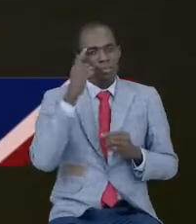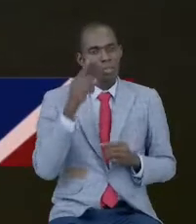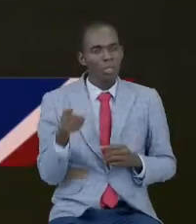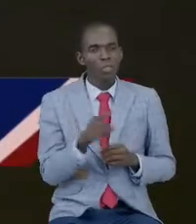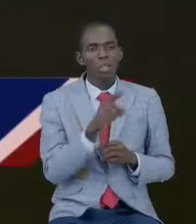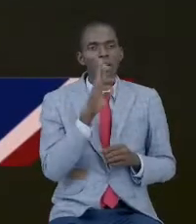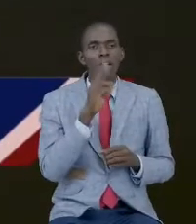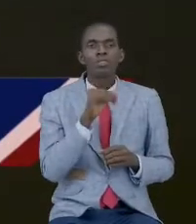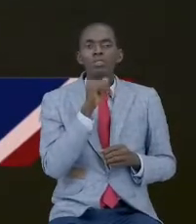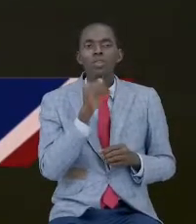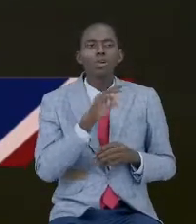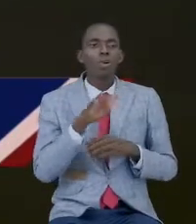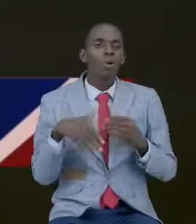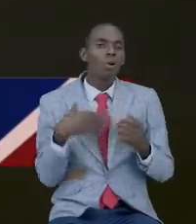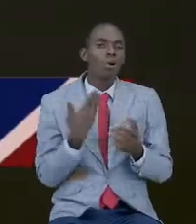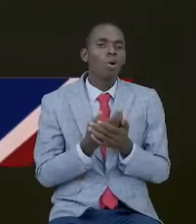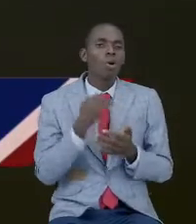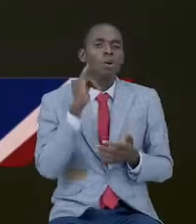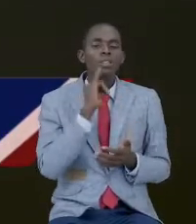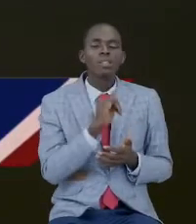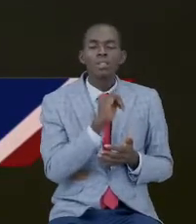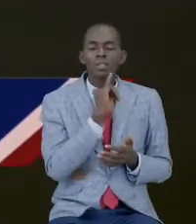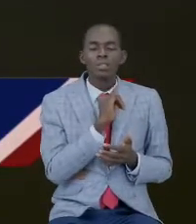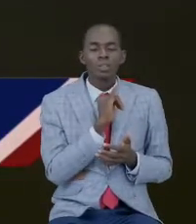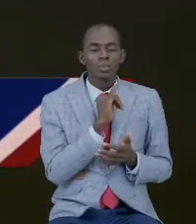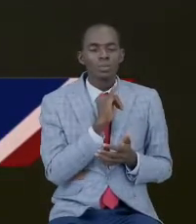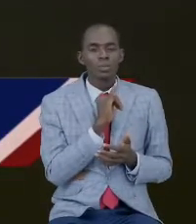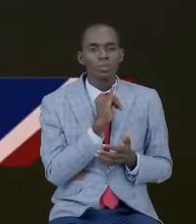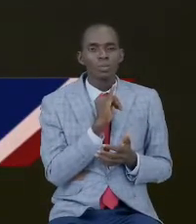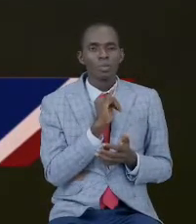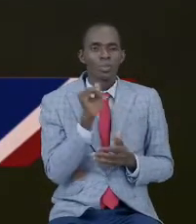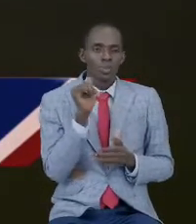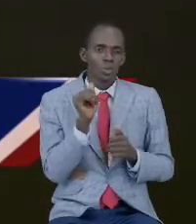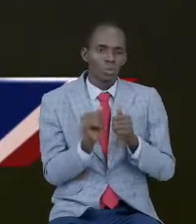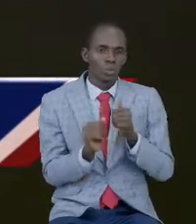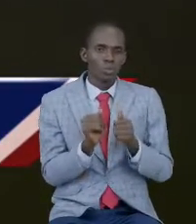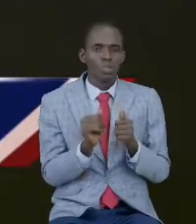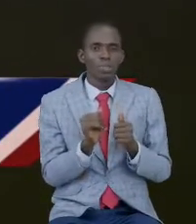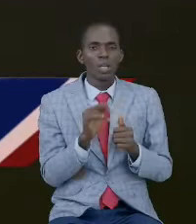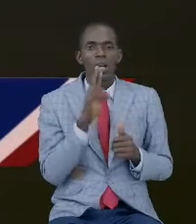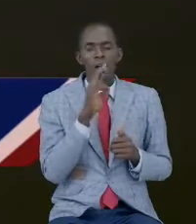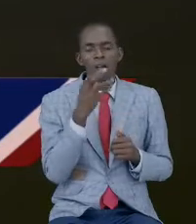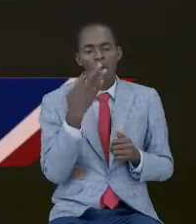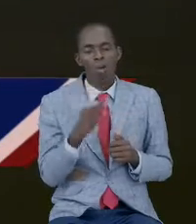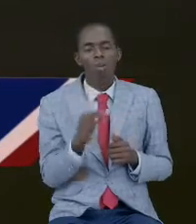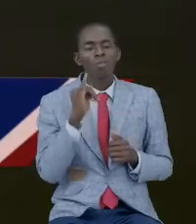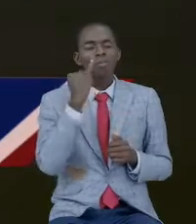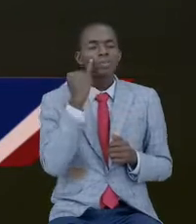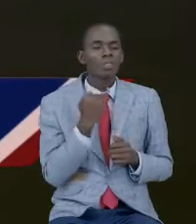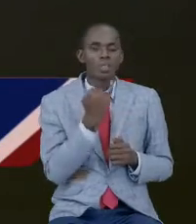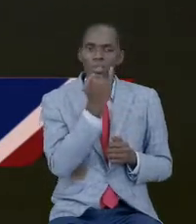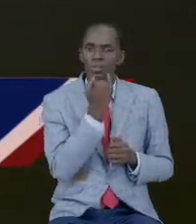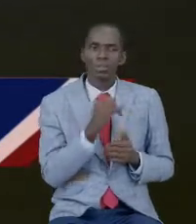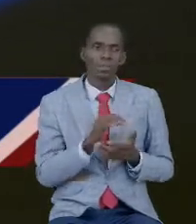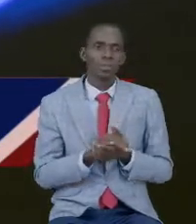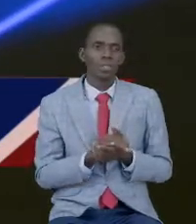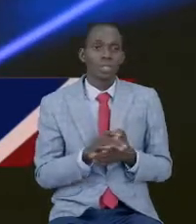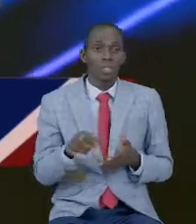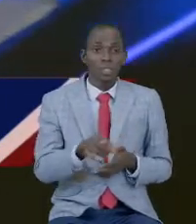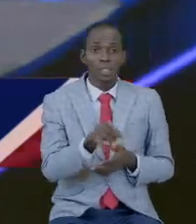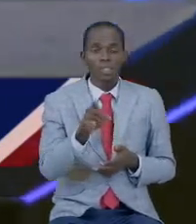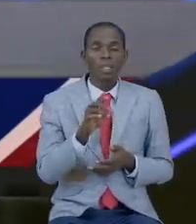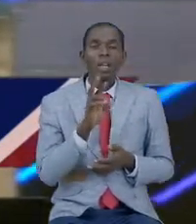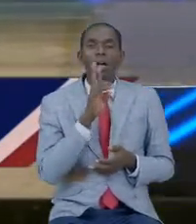are not all Israel who are of Israel. They are